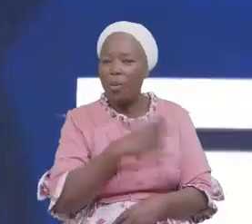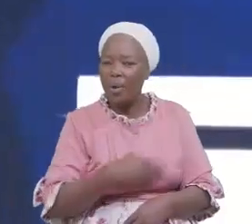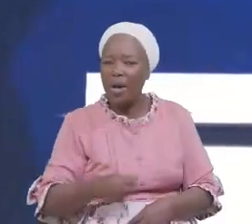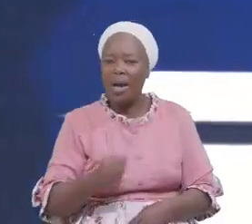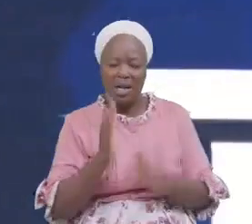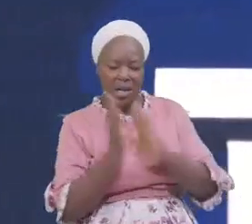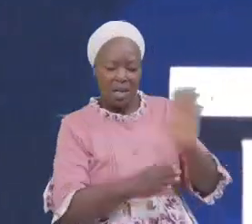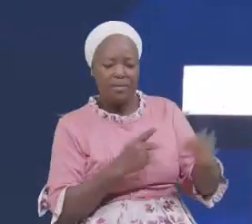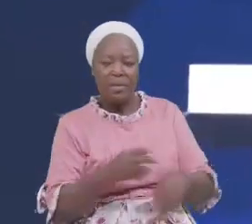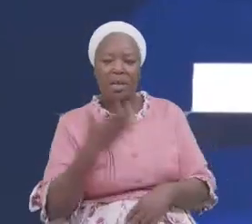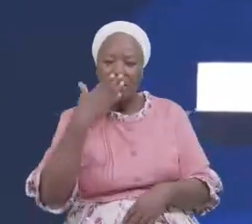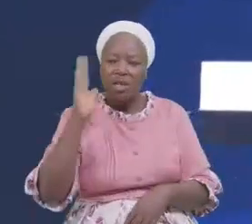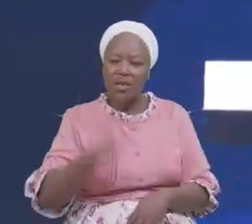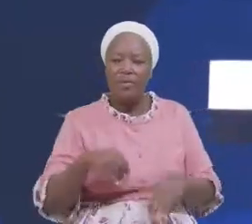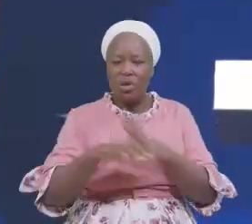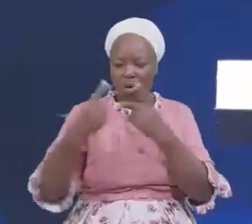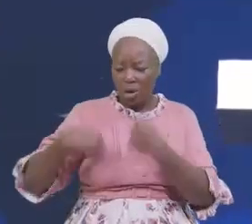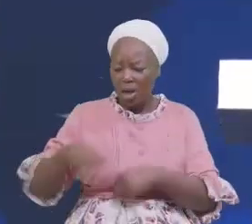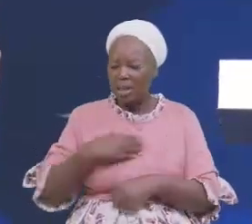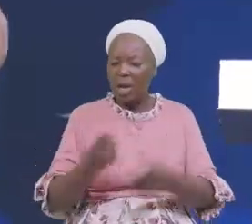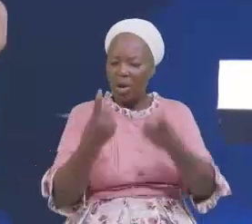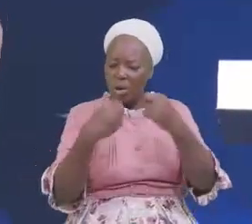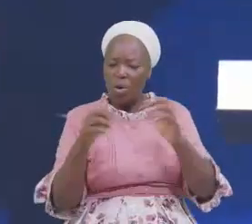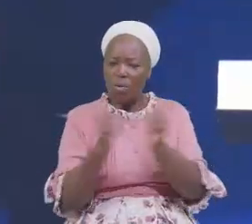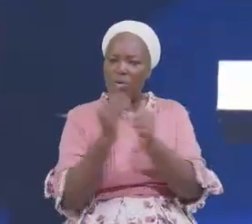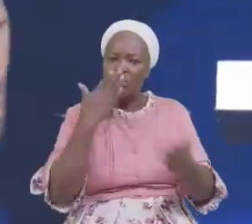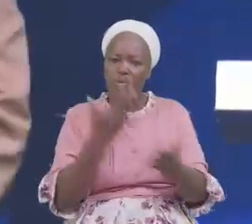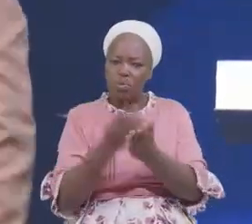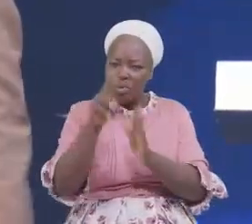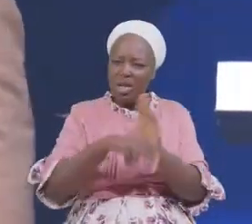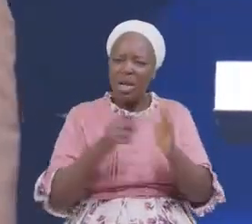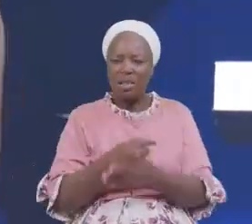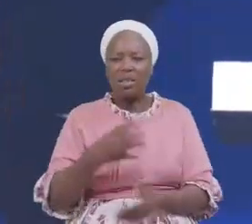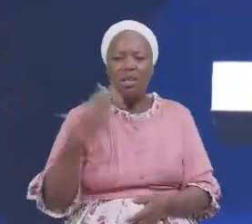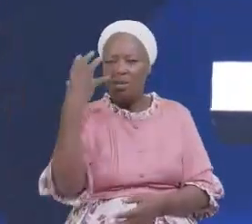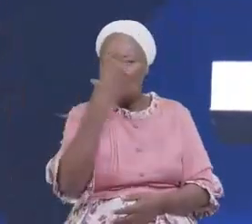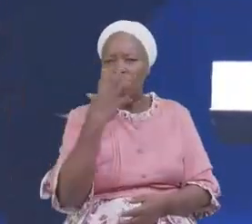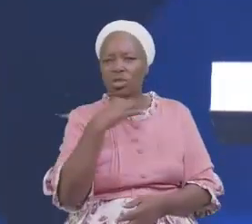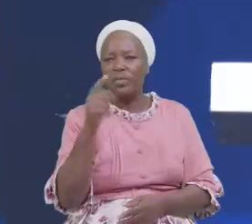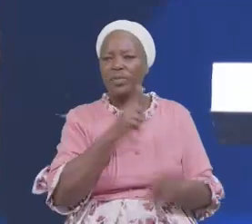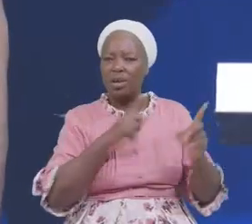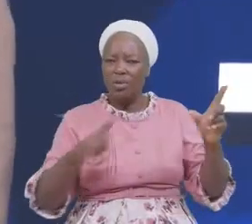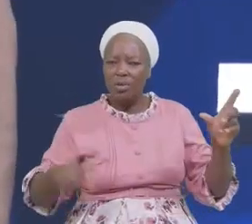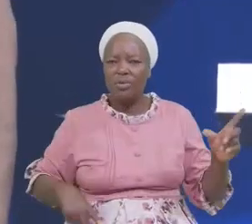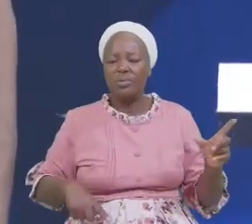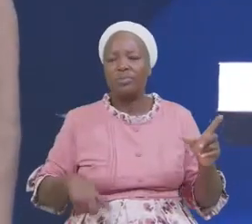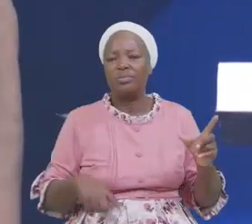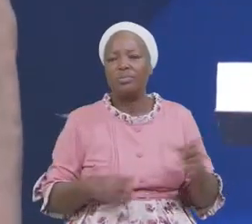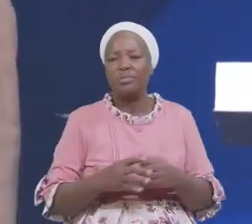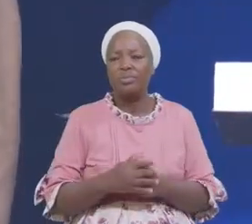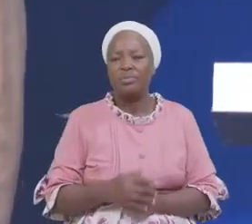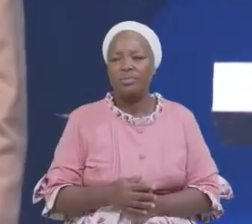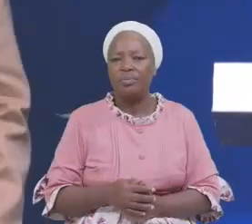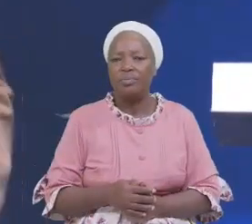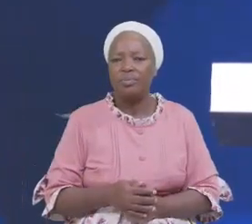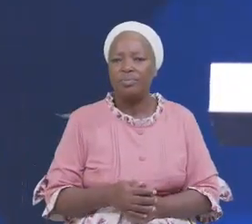your hand and come into goodness, the graciousness of God.